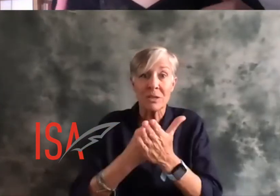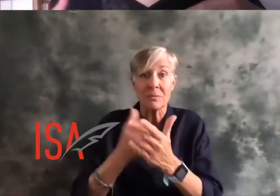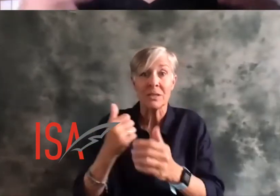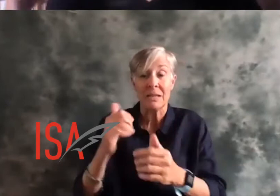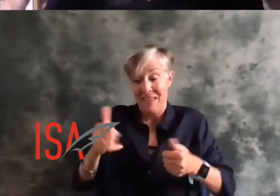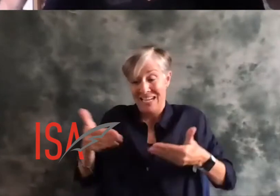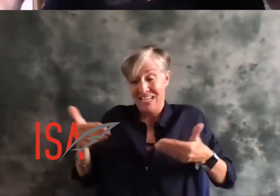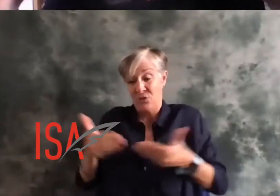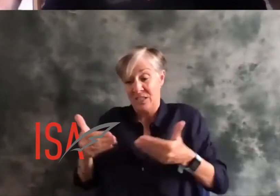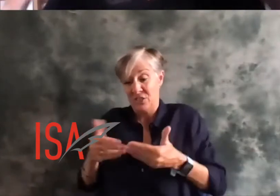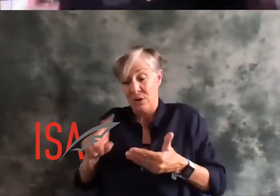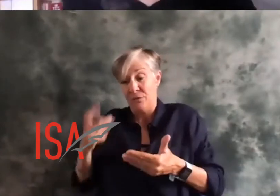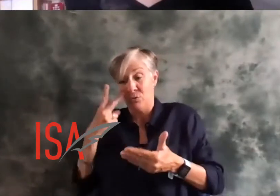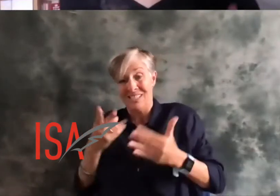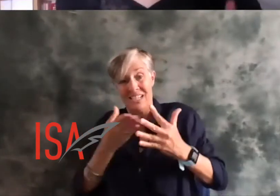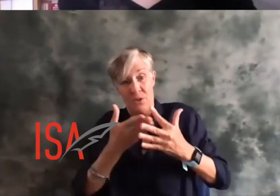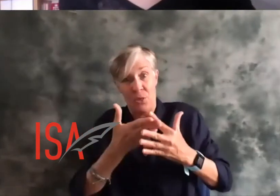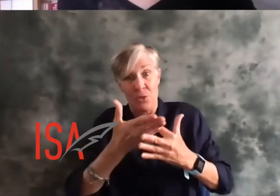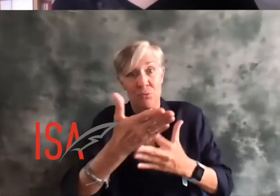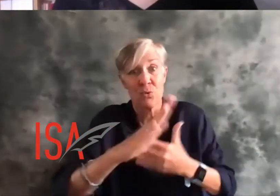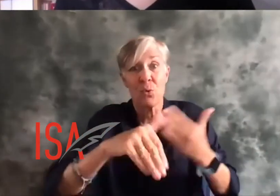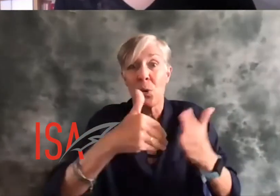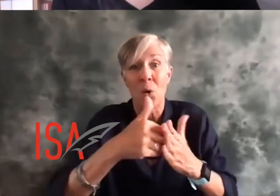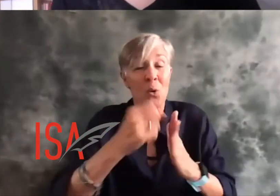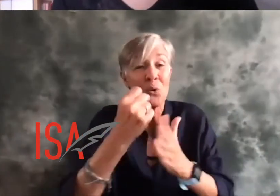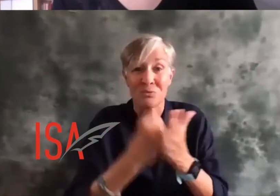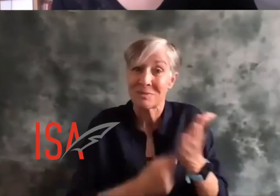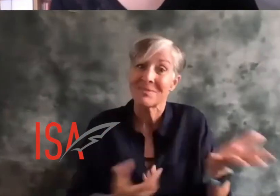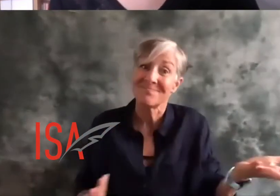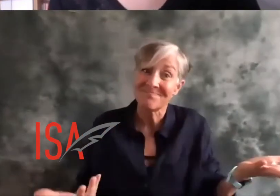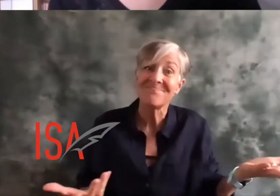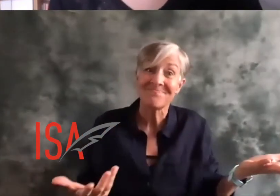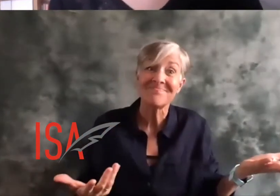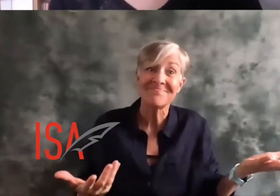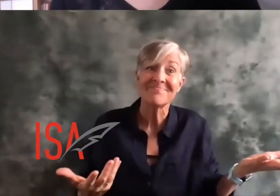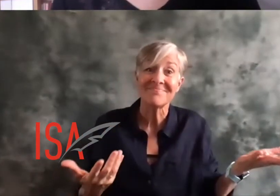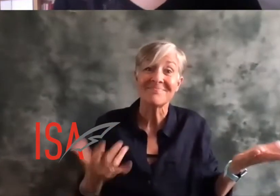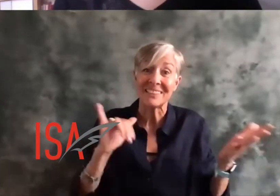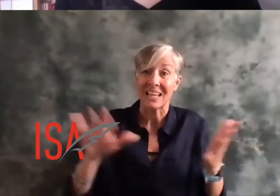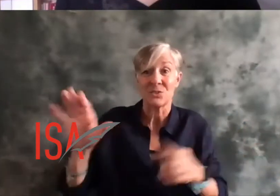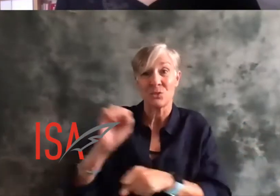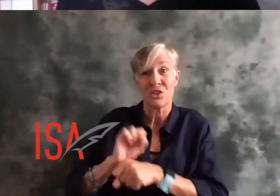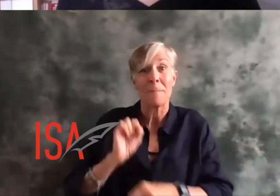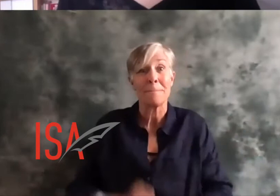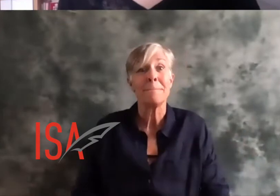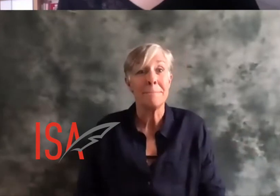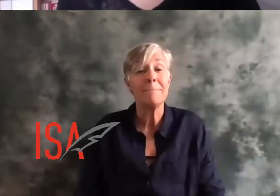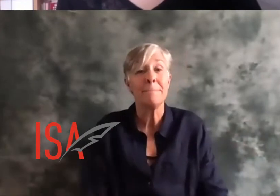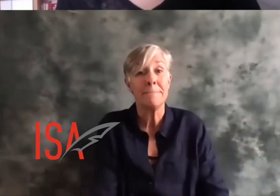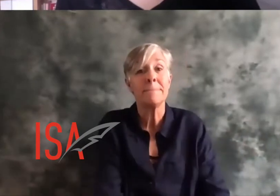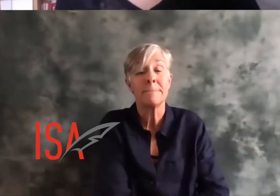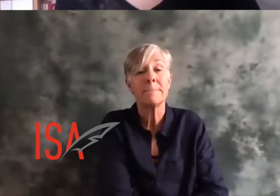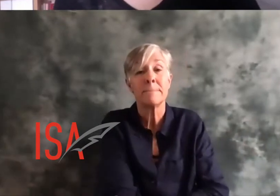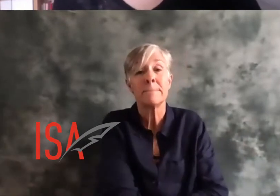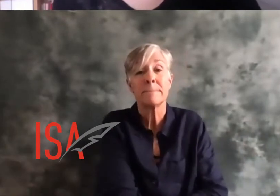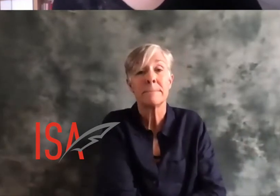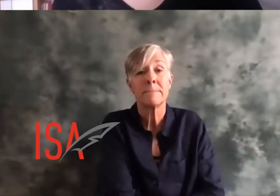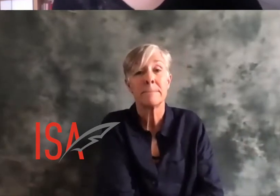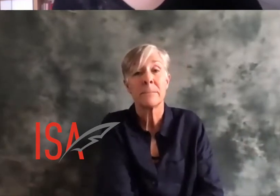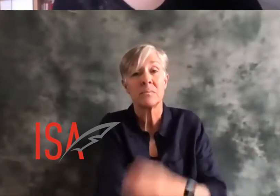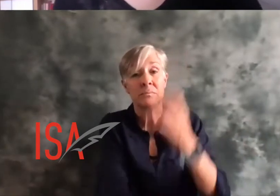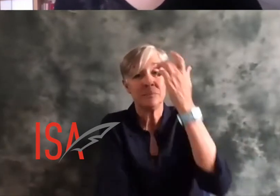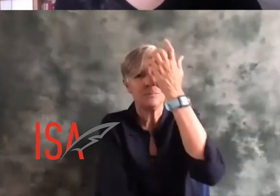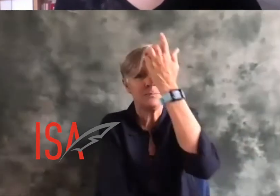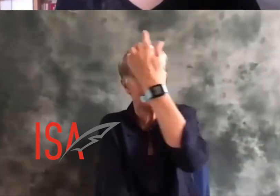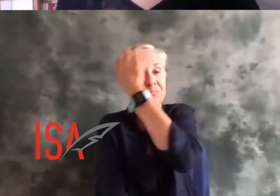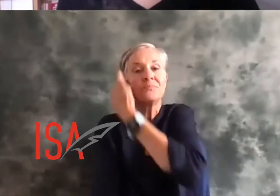that introduction had better come out throughout the entire script, because that's the job. Right. Yeah, and I would say